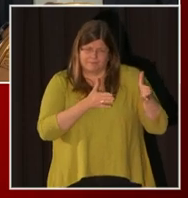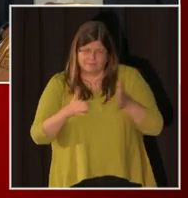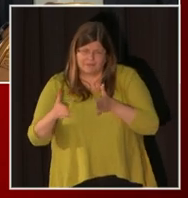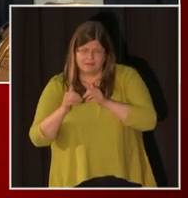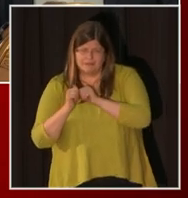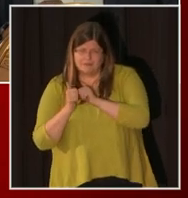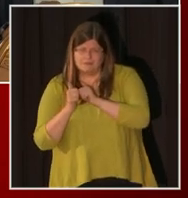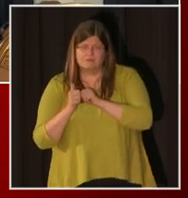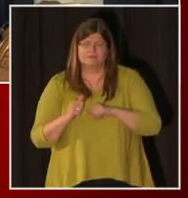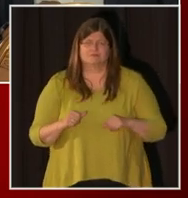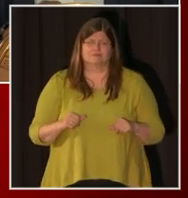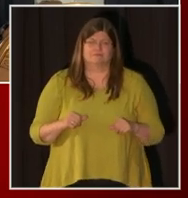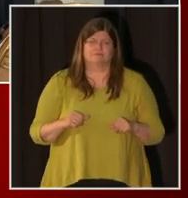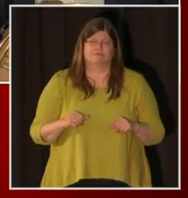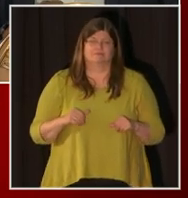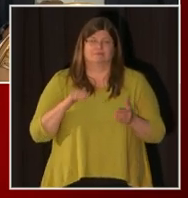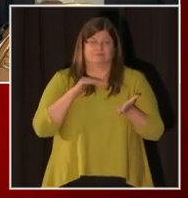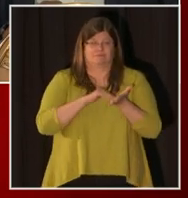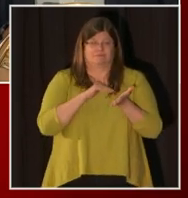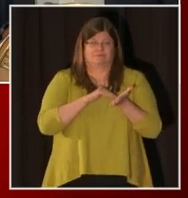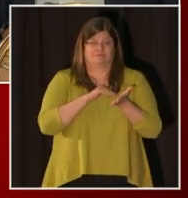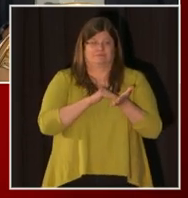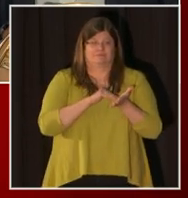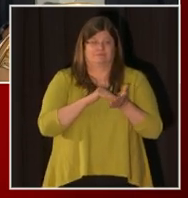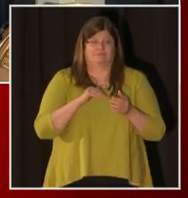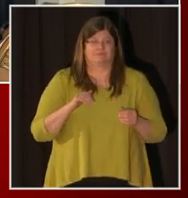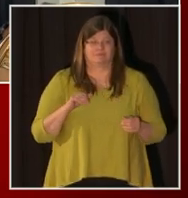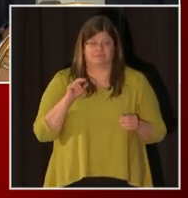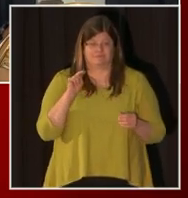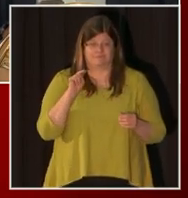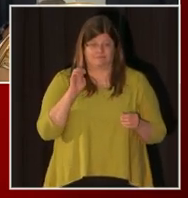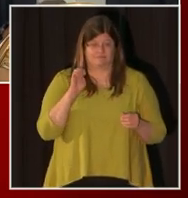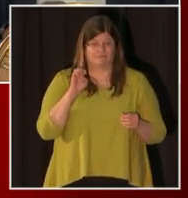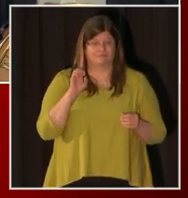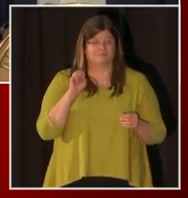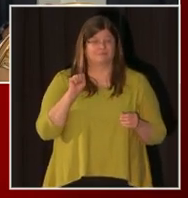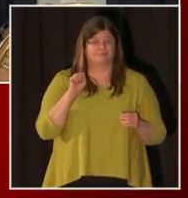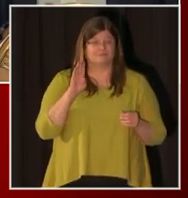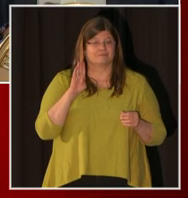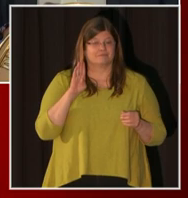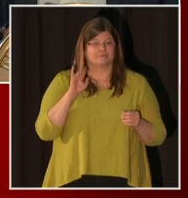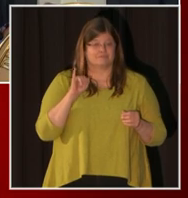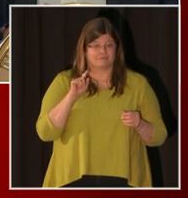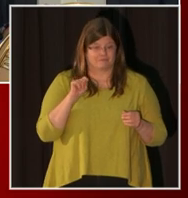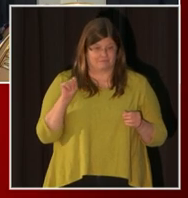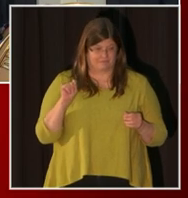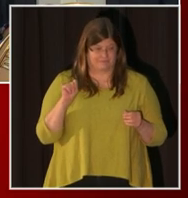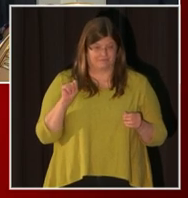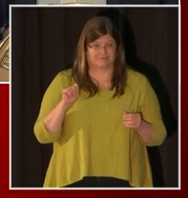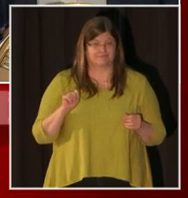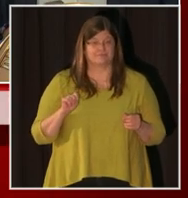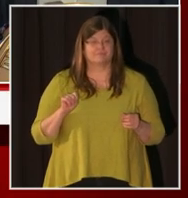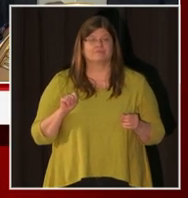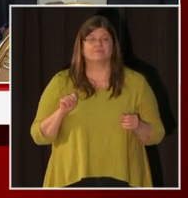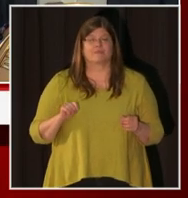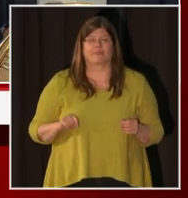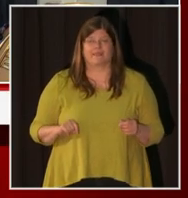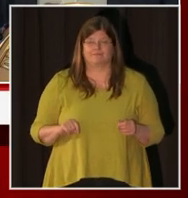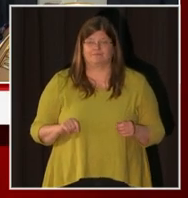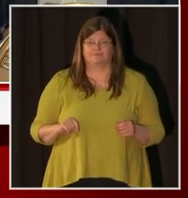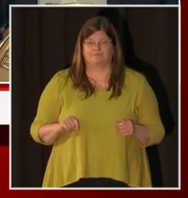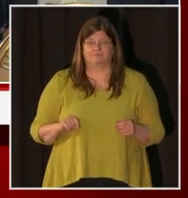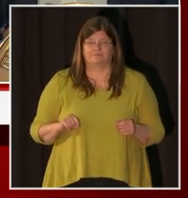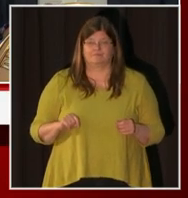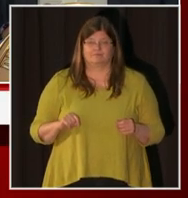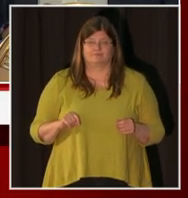Dr. Nesbitt has discussed previously that our thinking is in line with the White House guidance, but